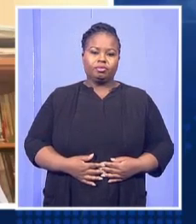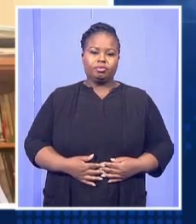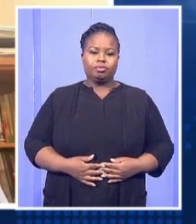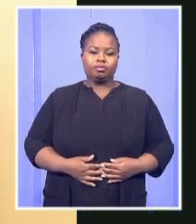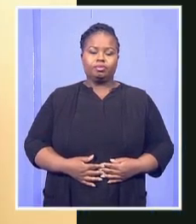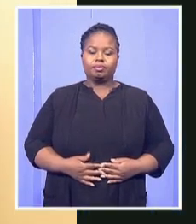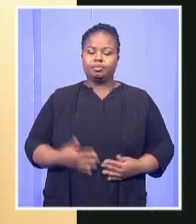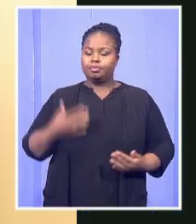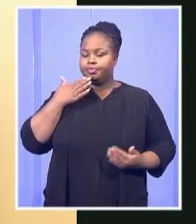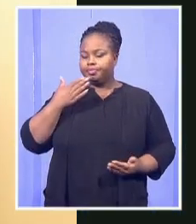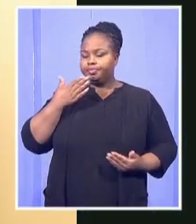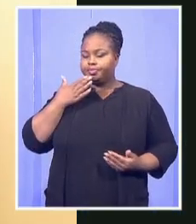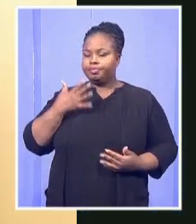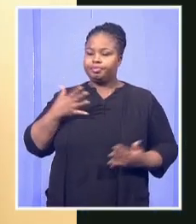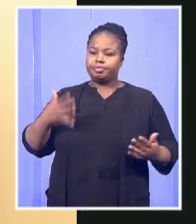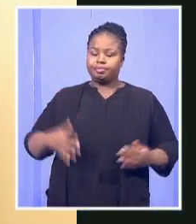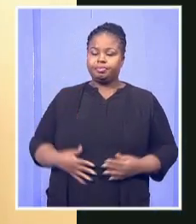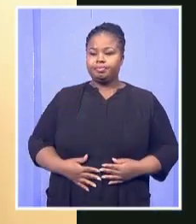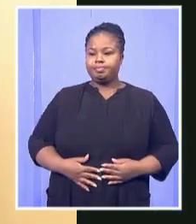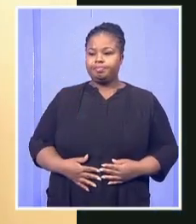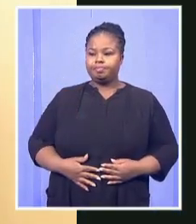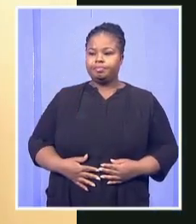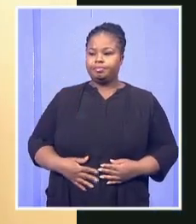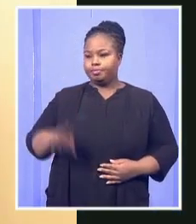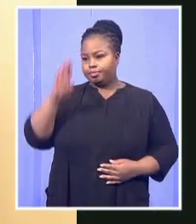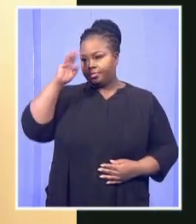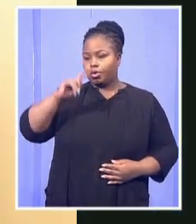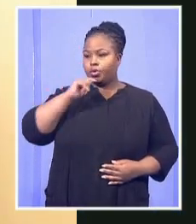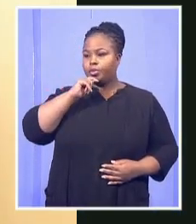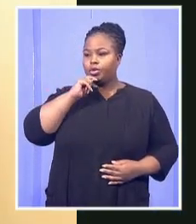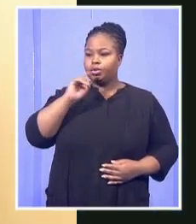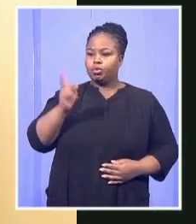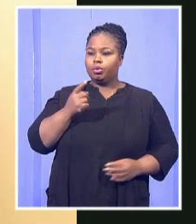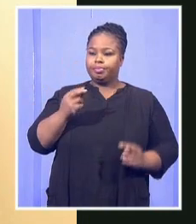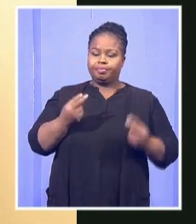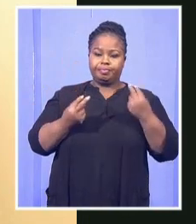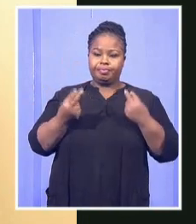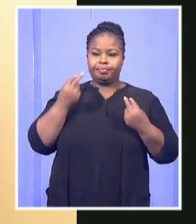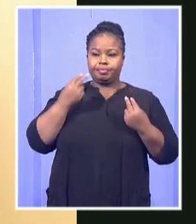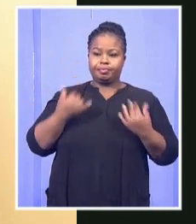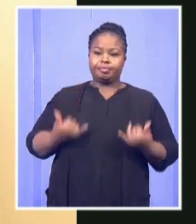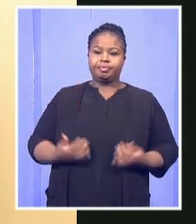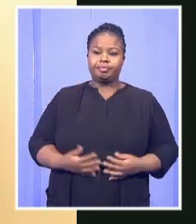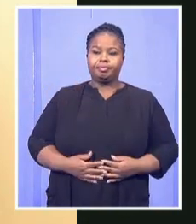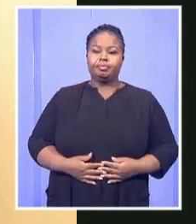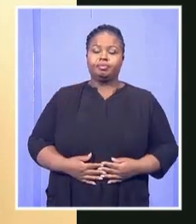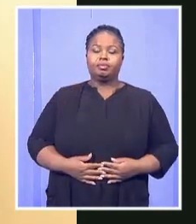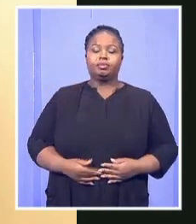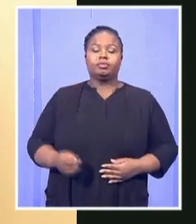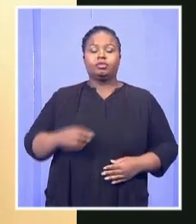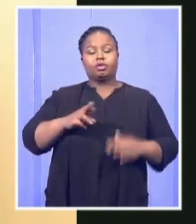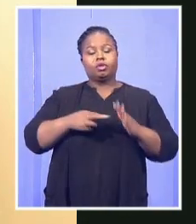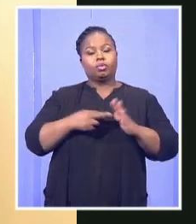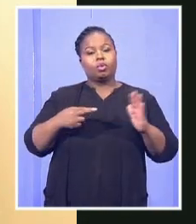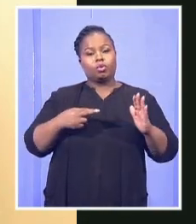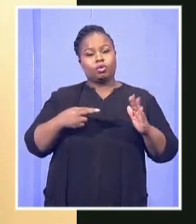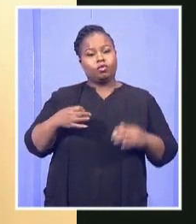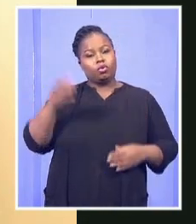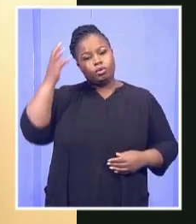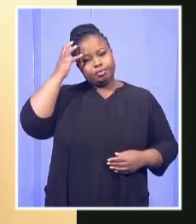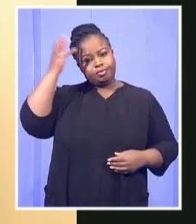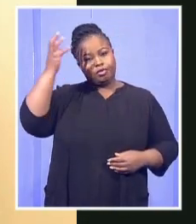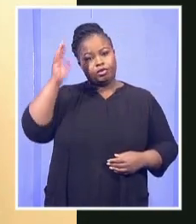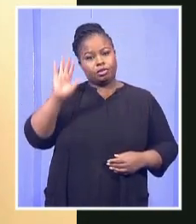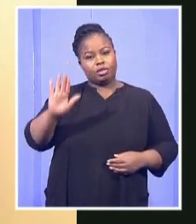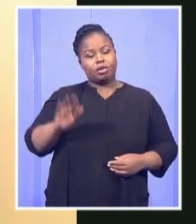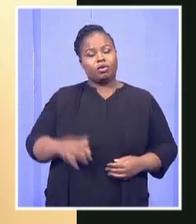Thank you very much, and good morning to your viewers as well. Well, the role of monarchs in the world